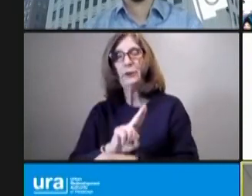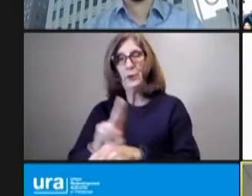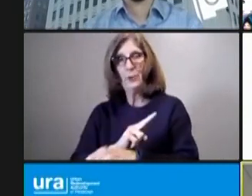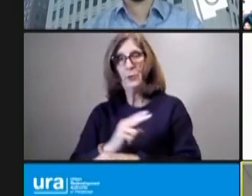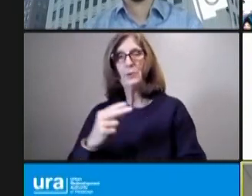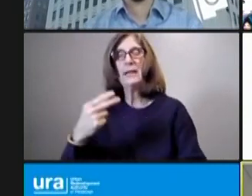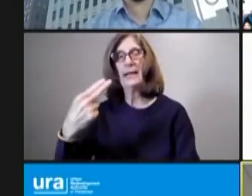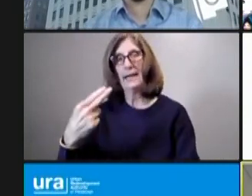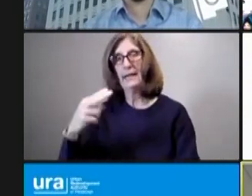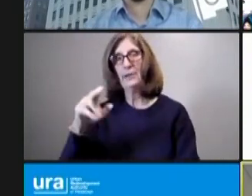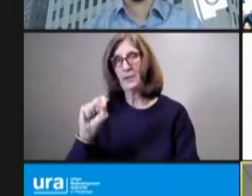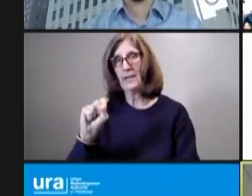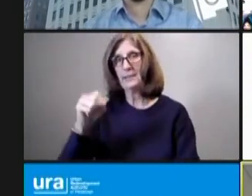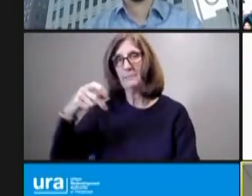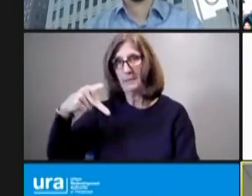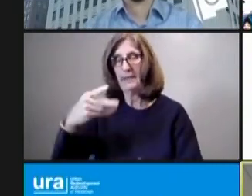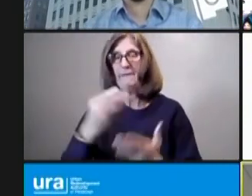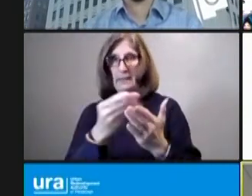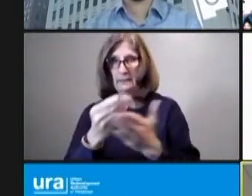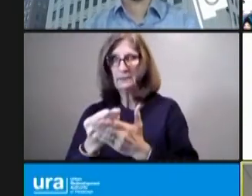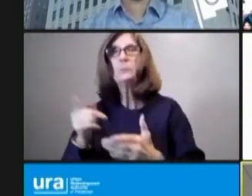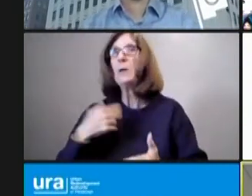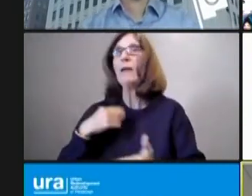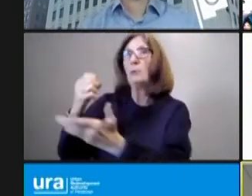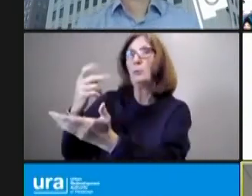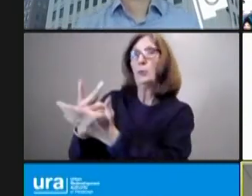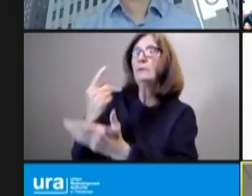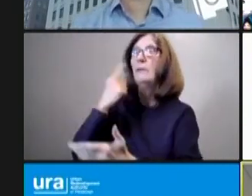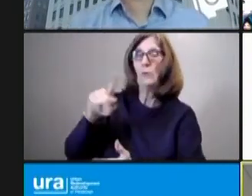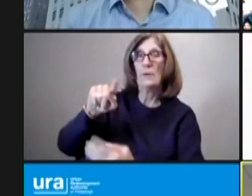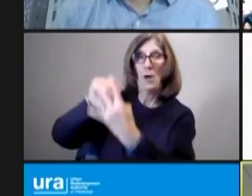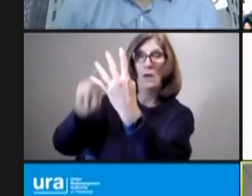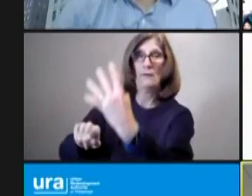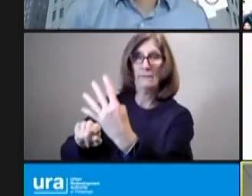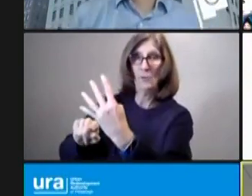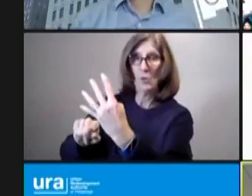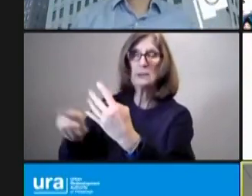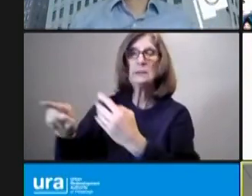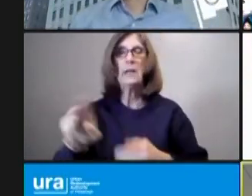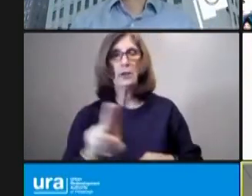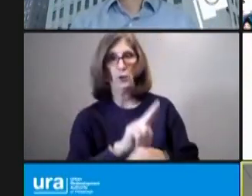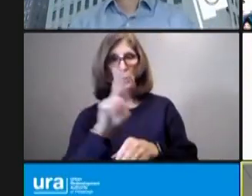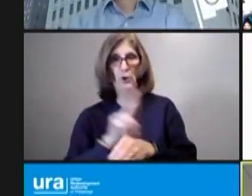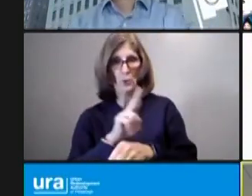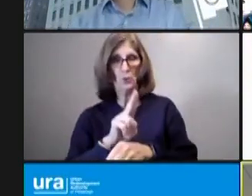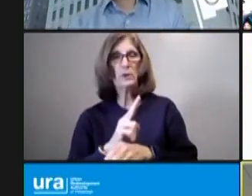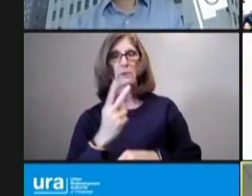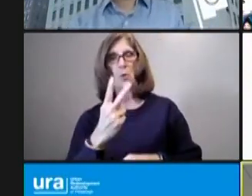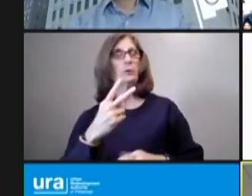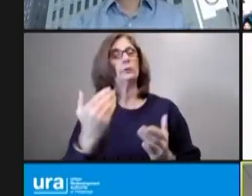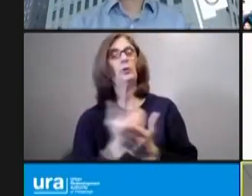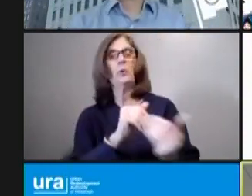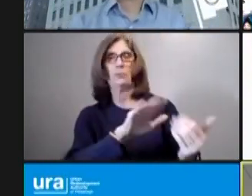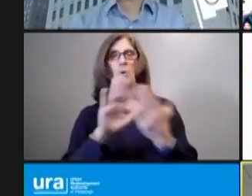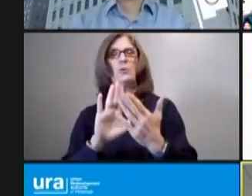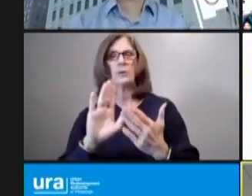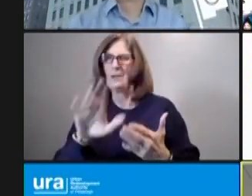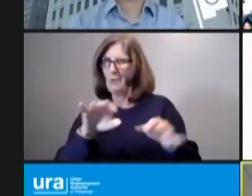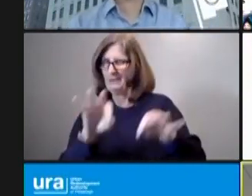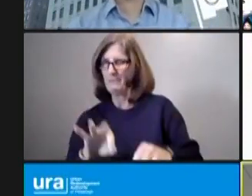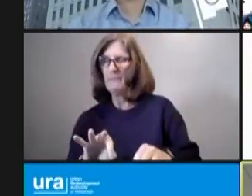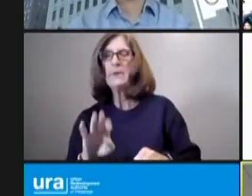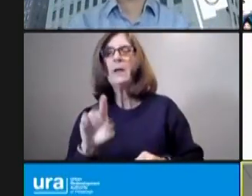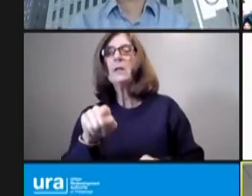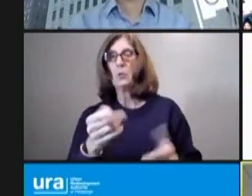this way. We currently have approval for the other four funding sources to be used in these two kind of novel things I'm going to discuss, but we're